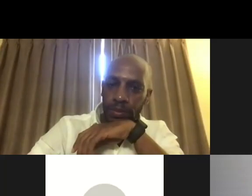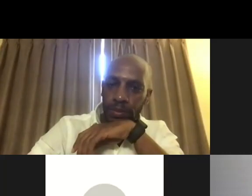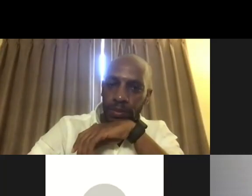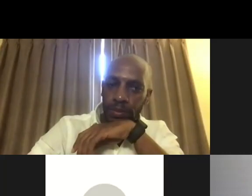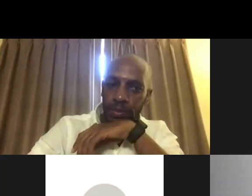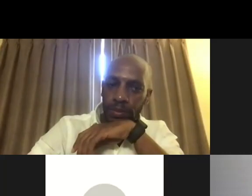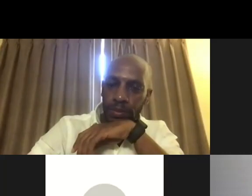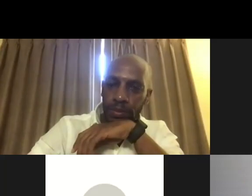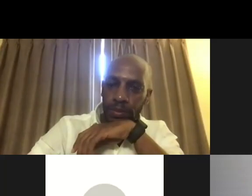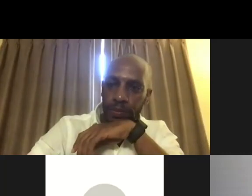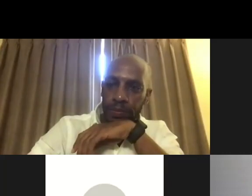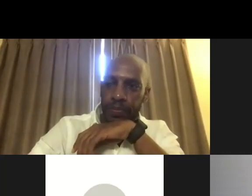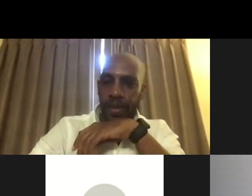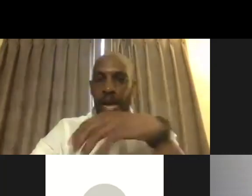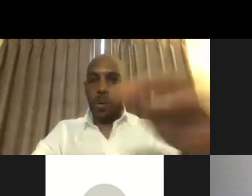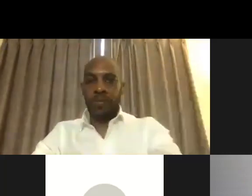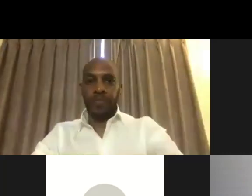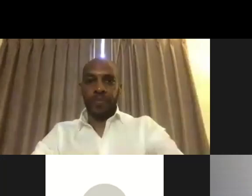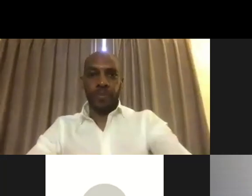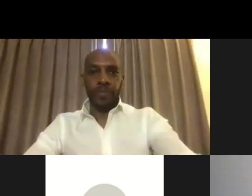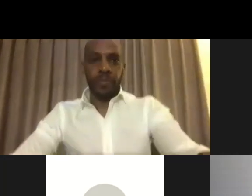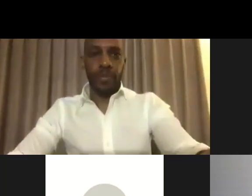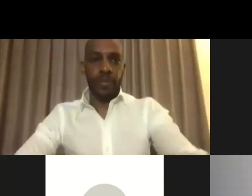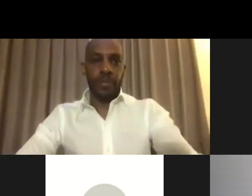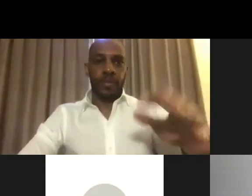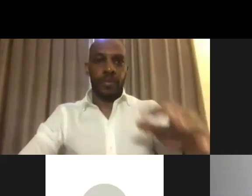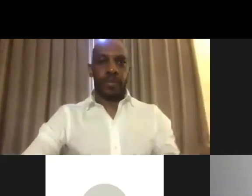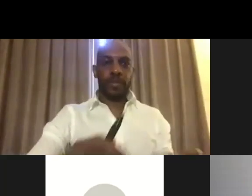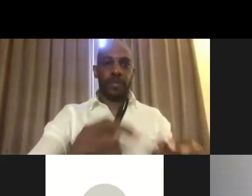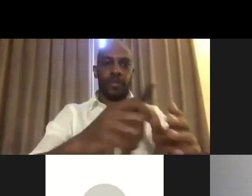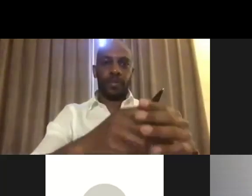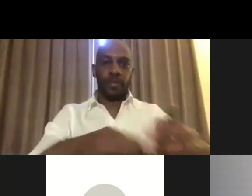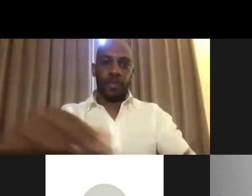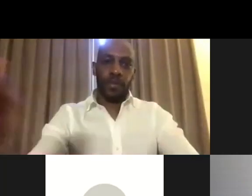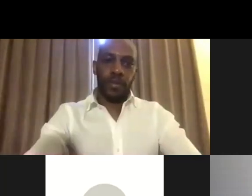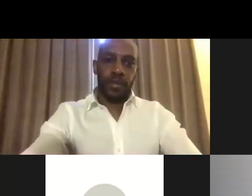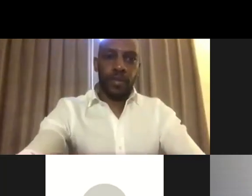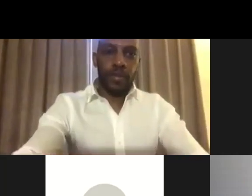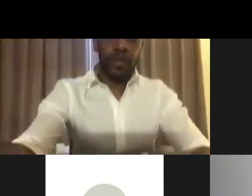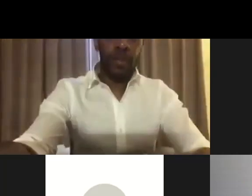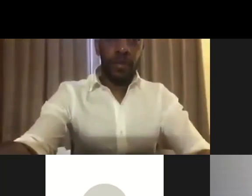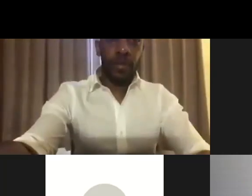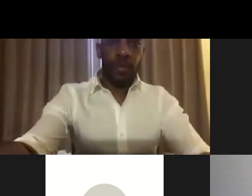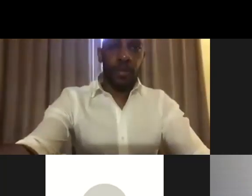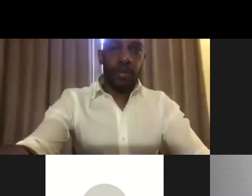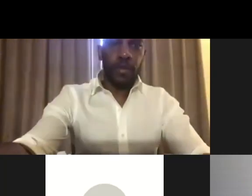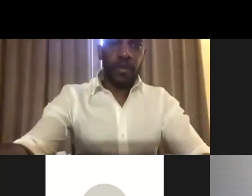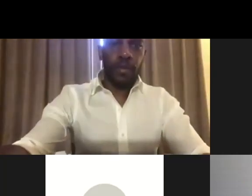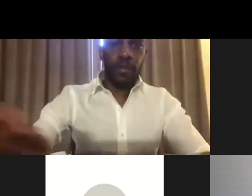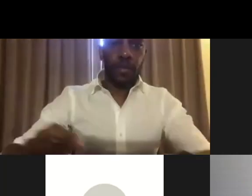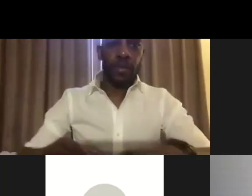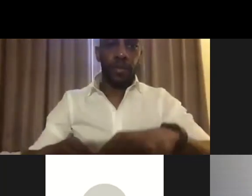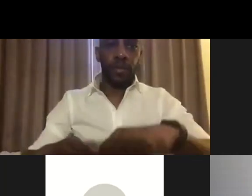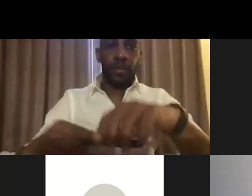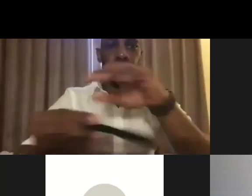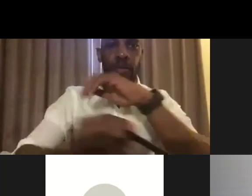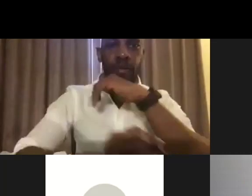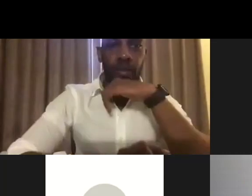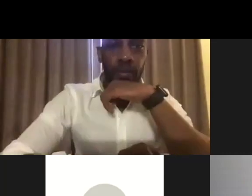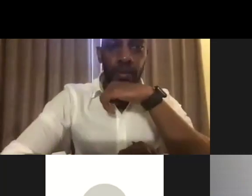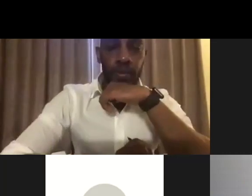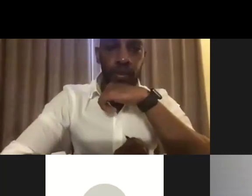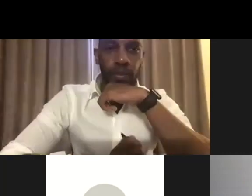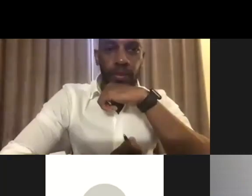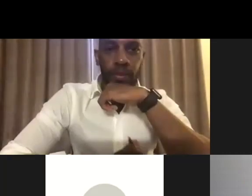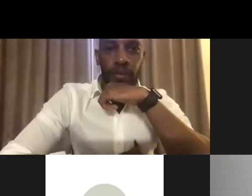is there's been a lot of, I guess, raised awareness about